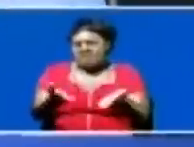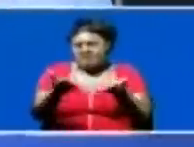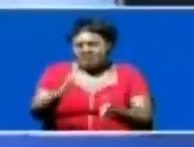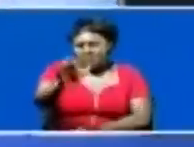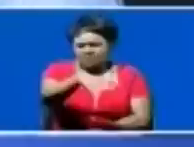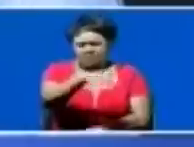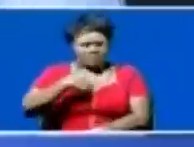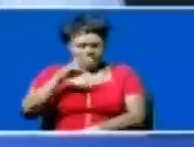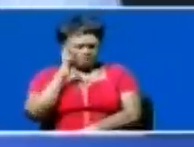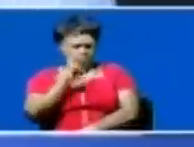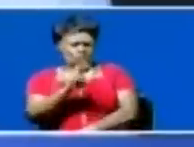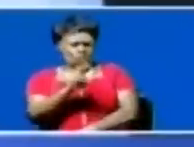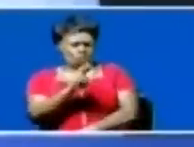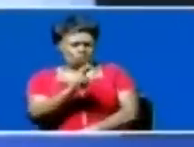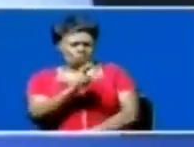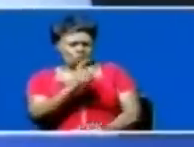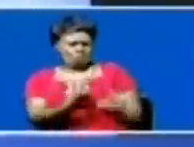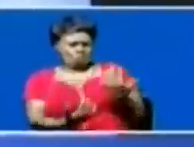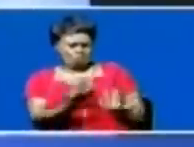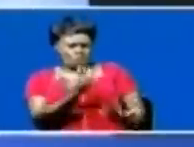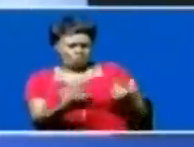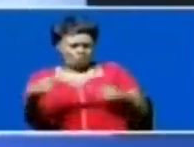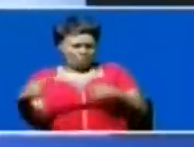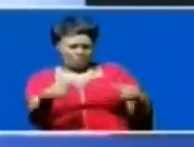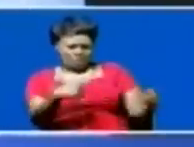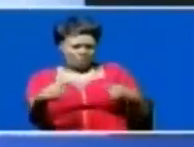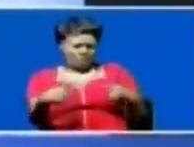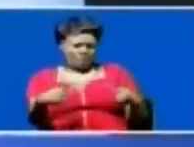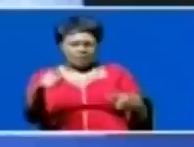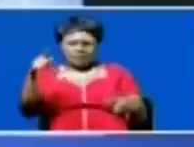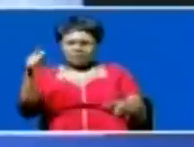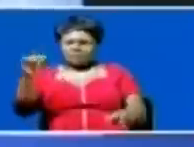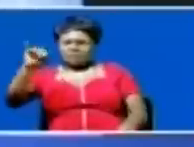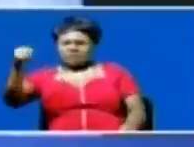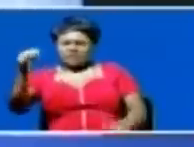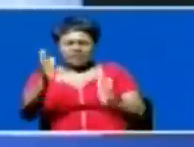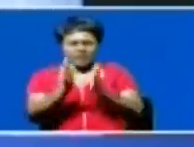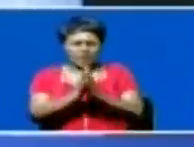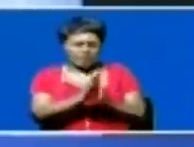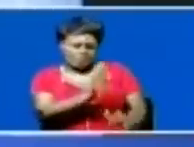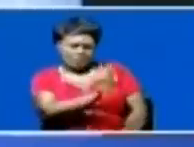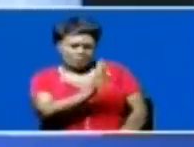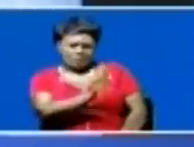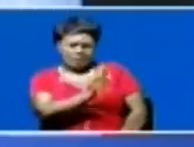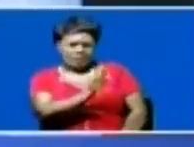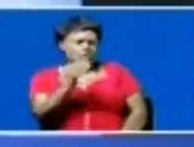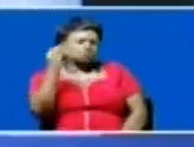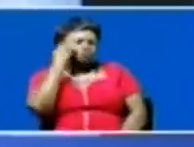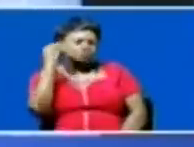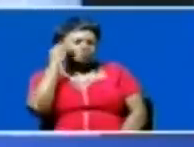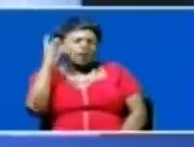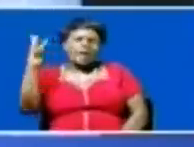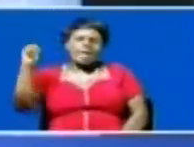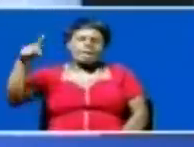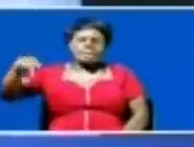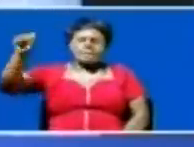and I saw a heated exchange between Ruaraka Member of Parliament, TJ Kajuang, and your Suba counterpart from the